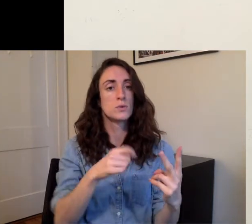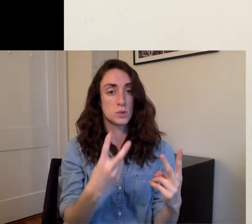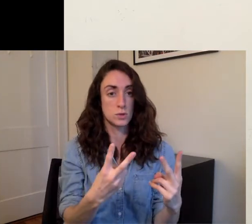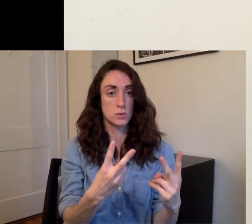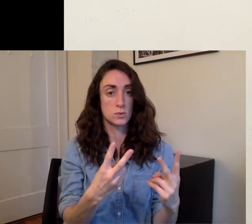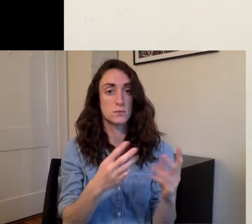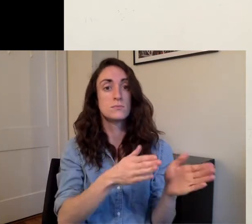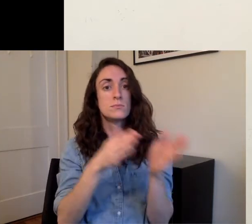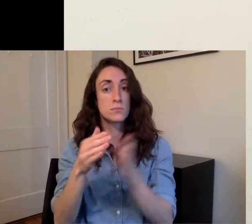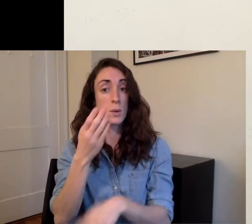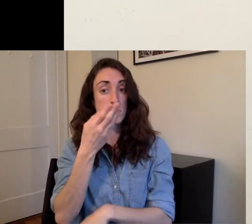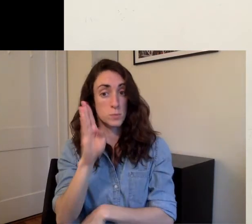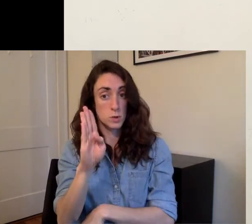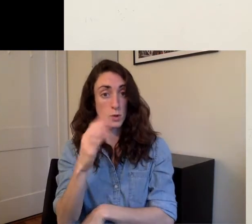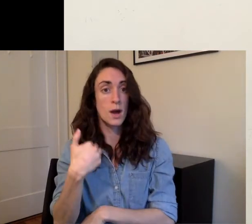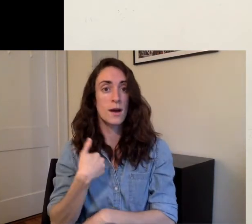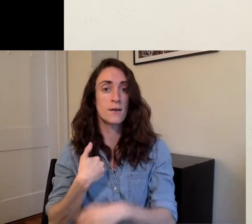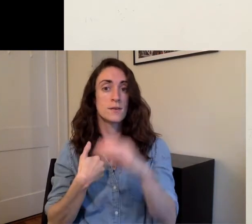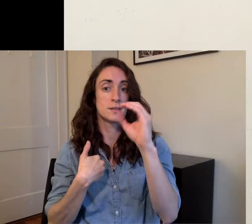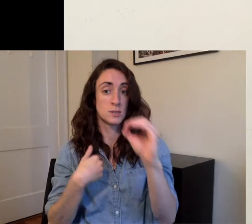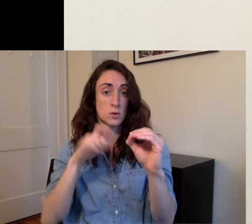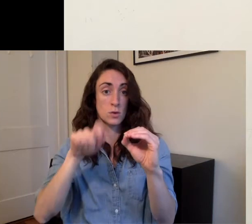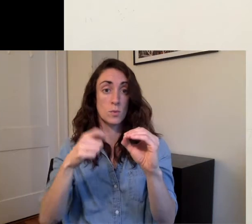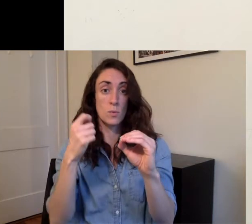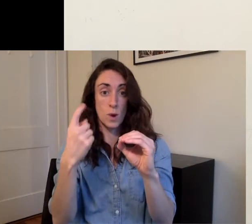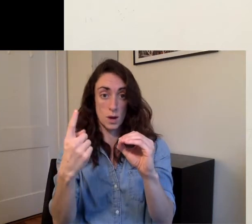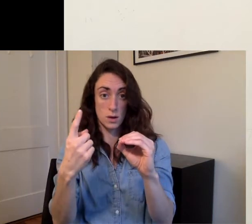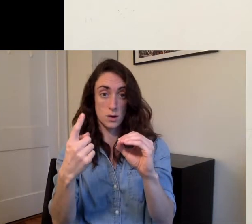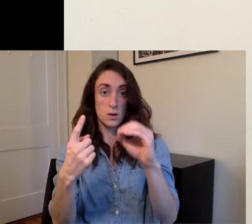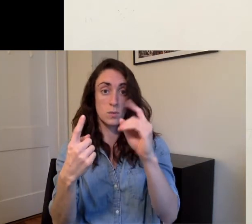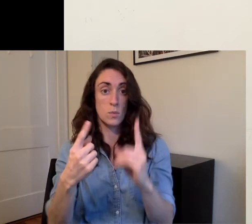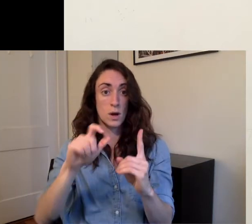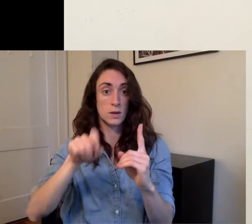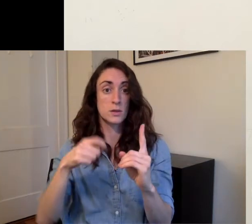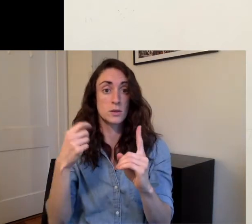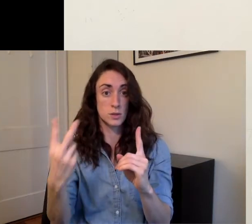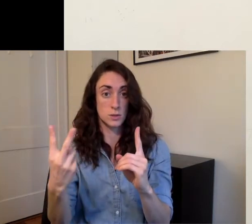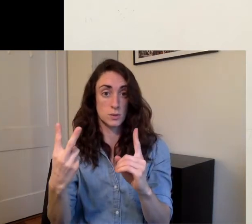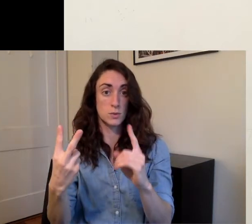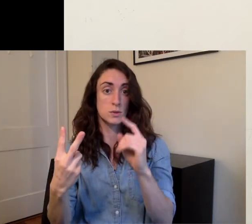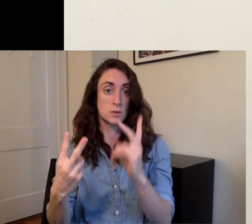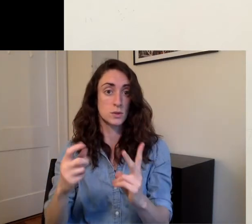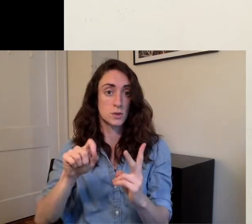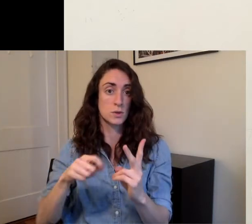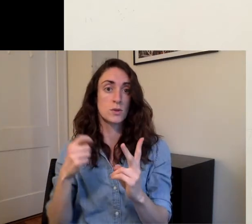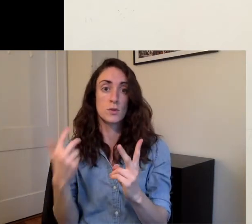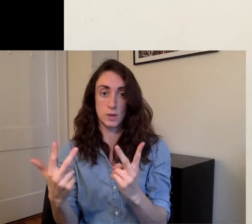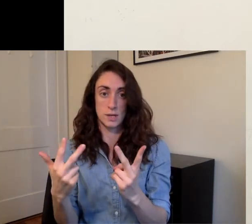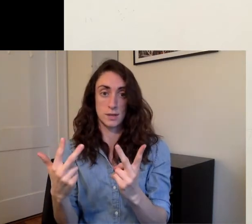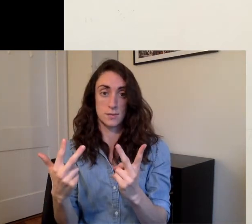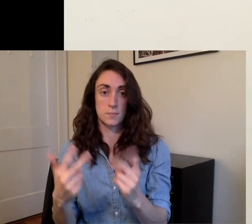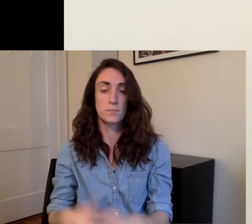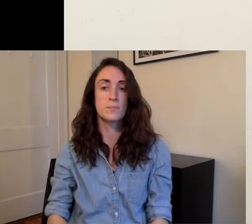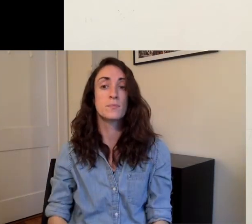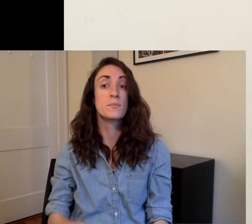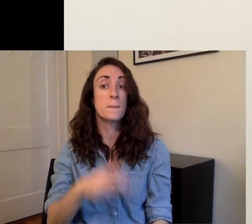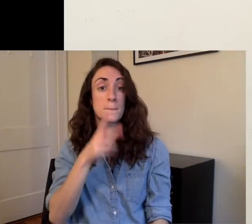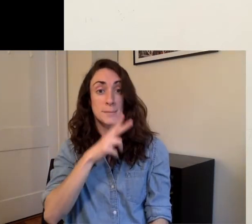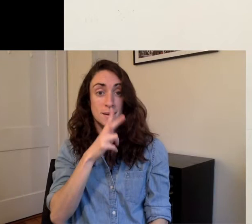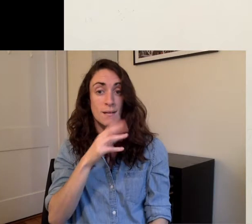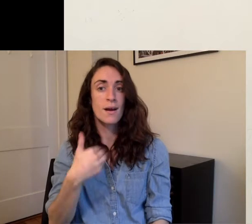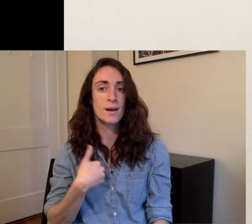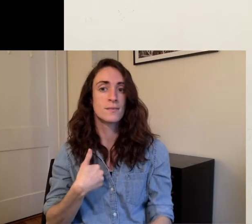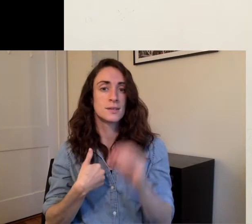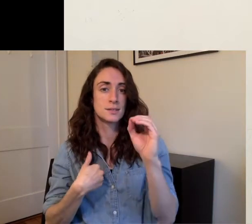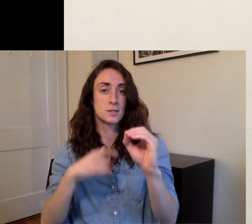1, 1, and 2, 2 as our points. For the blue function, we'll have 0, 1, 1, 2, and 2, 3. And for the pink function, we'll have